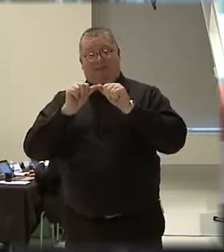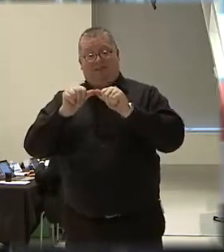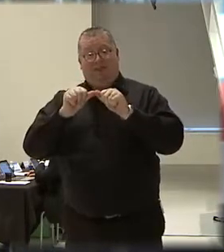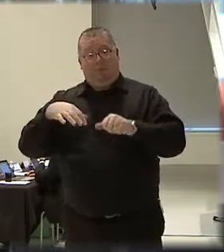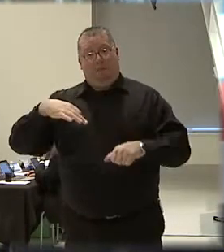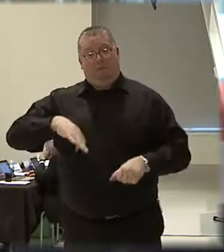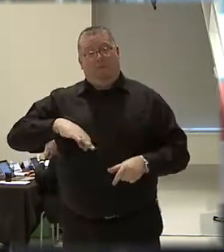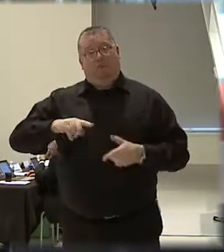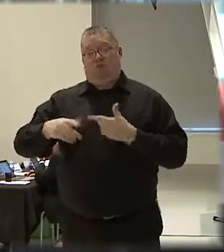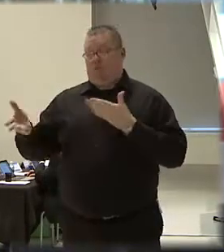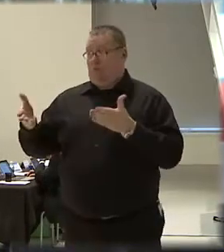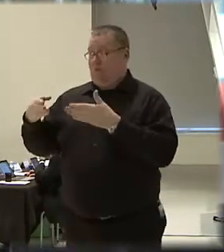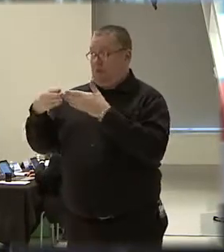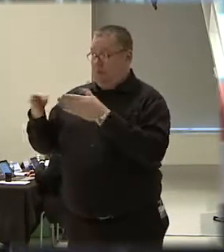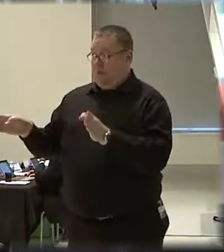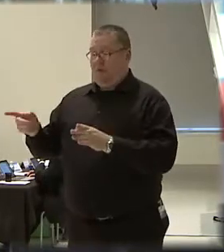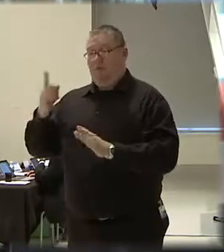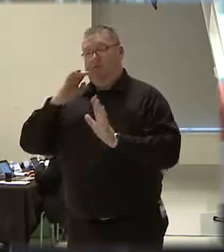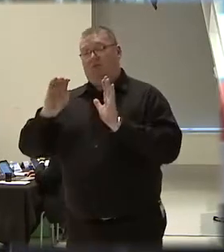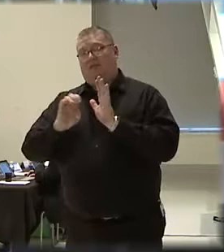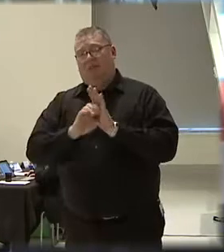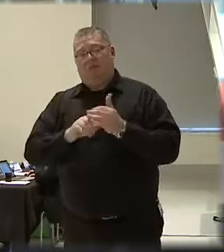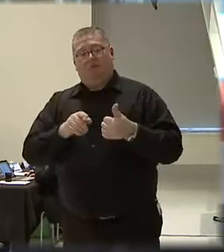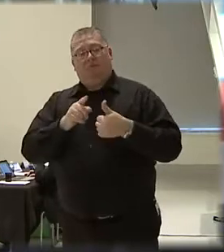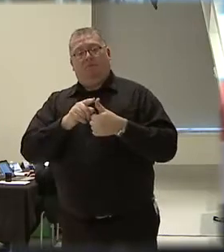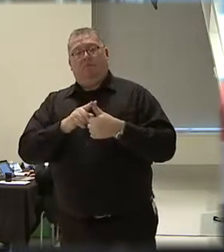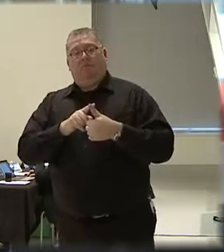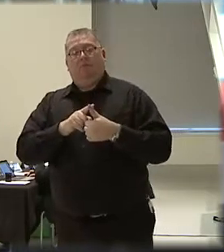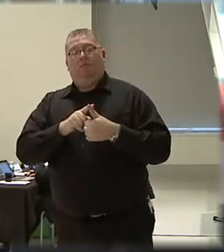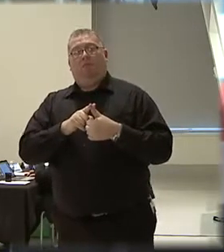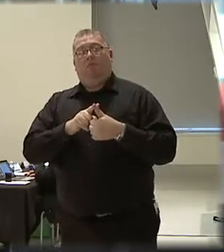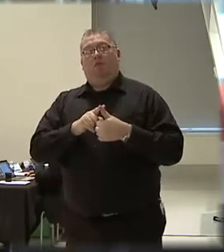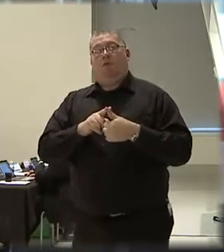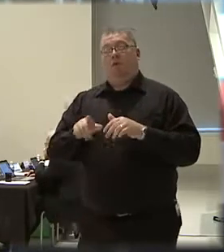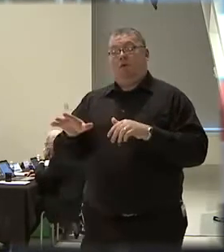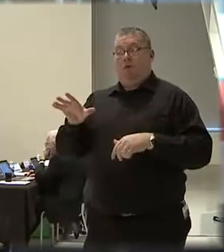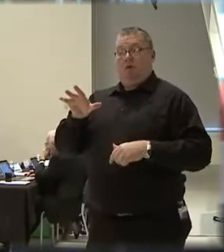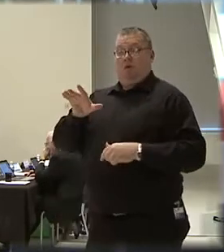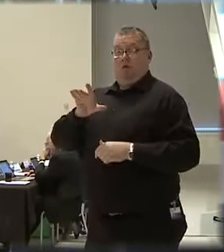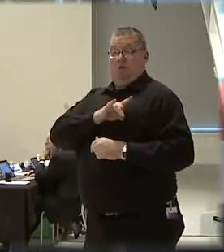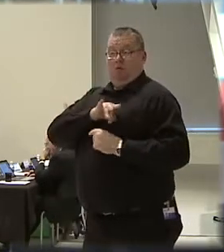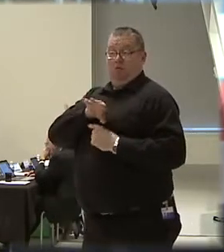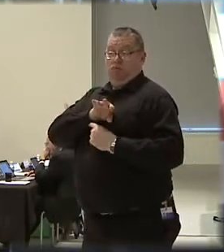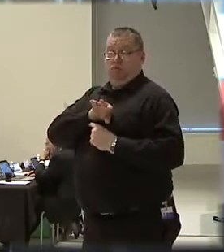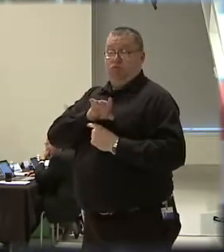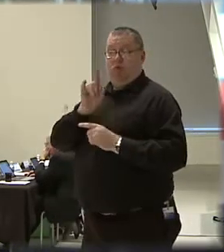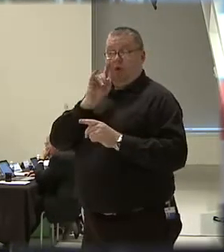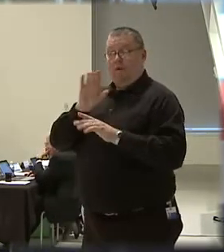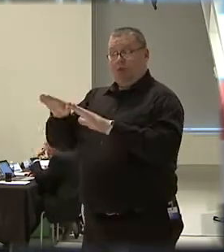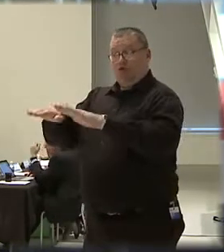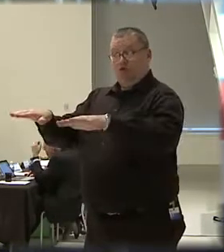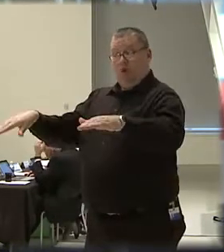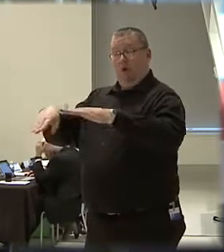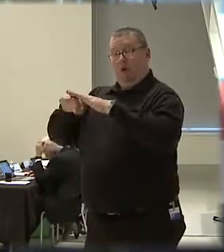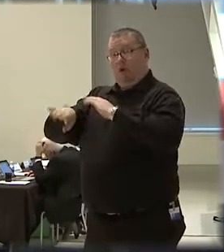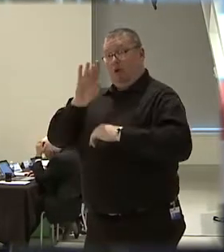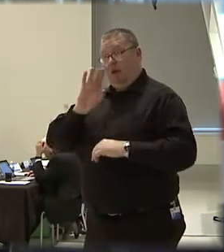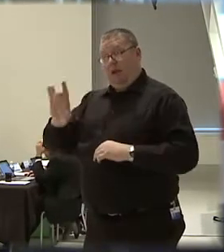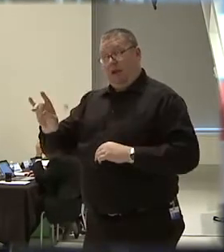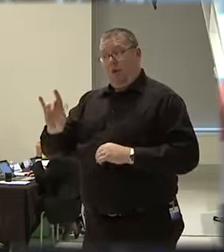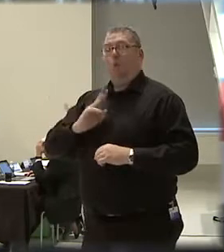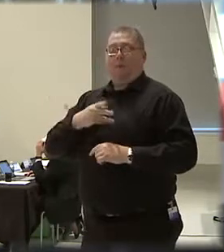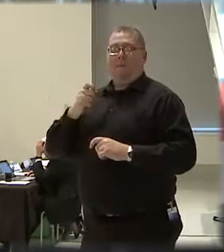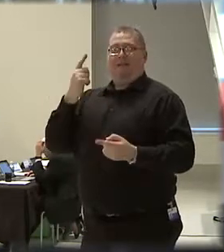public. For example, recording of minors and the retention of those recordings is an identified issue that must be